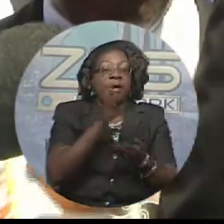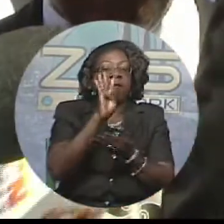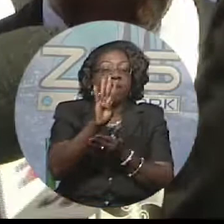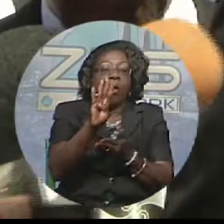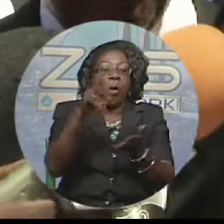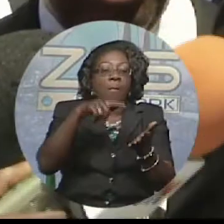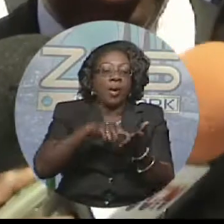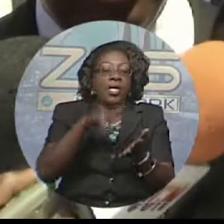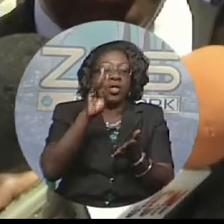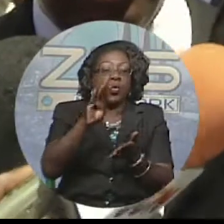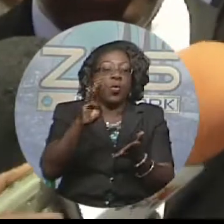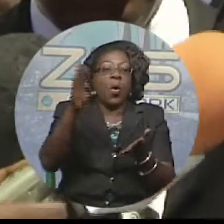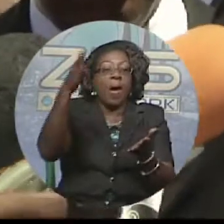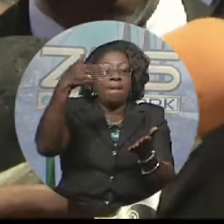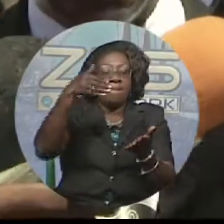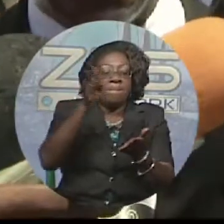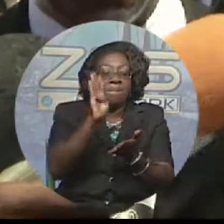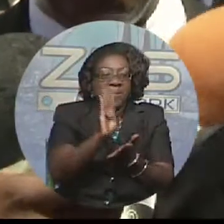$4.2 million.